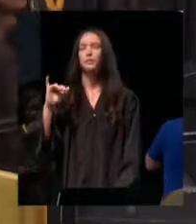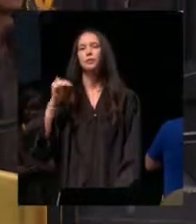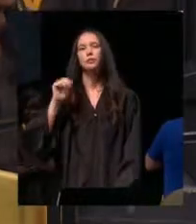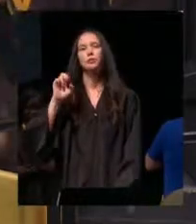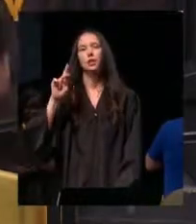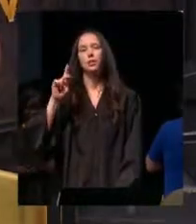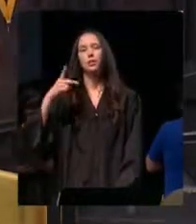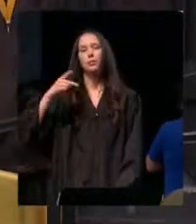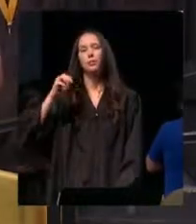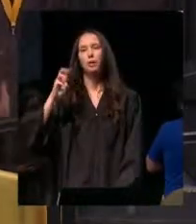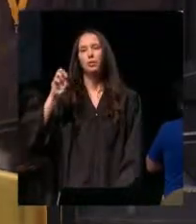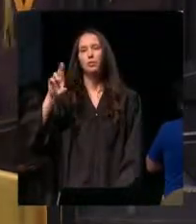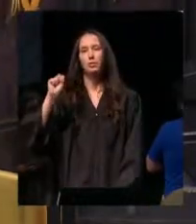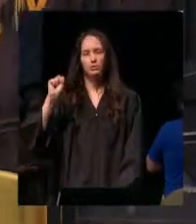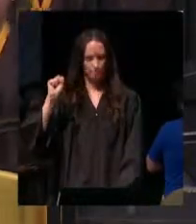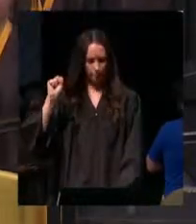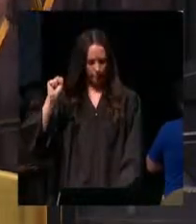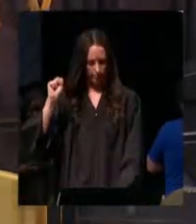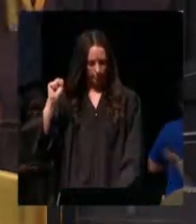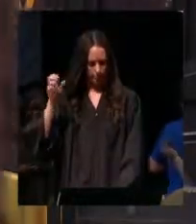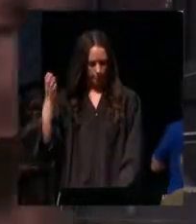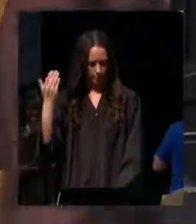Jack Powers.